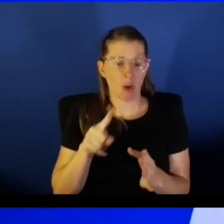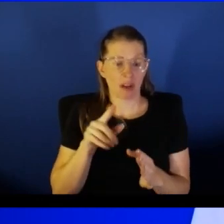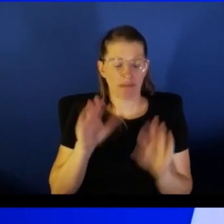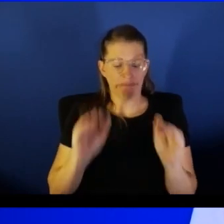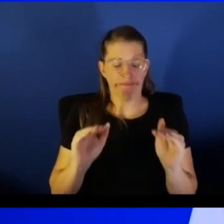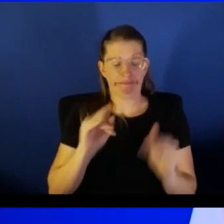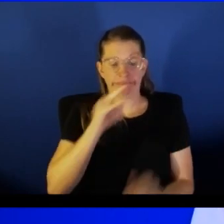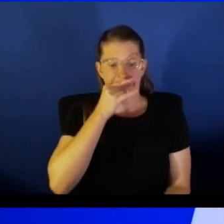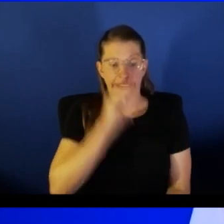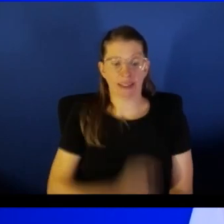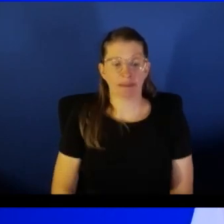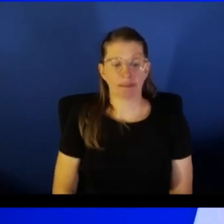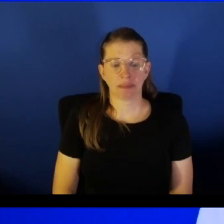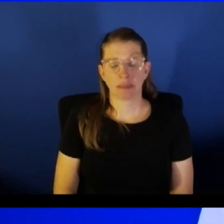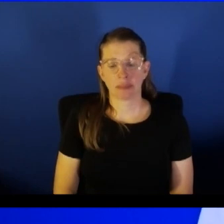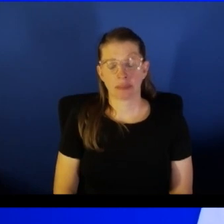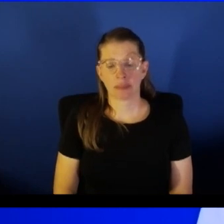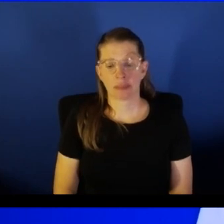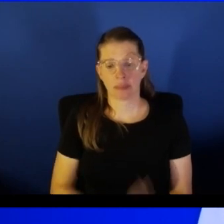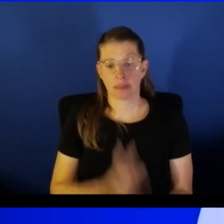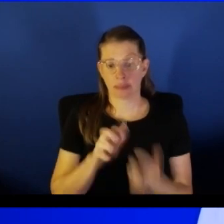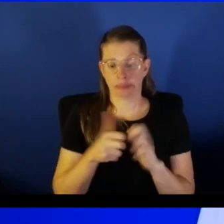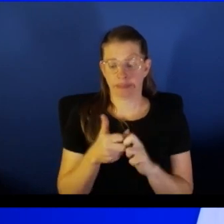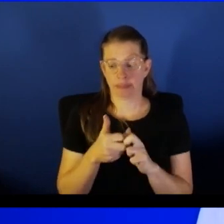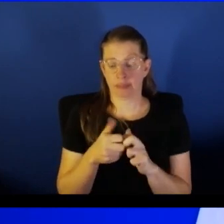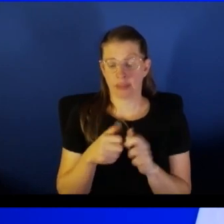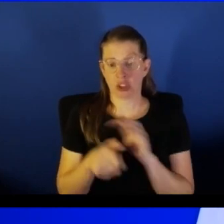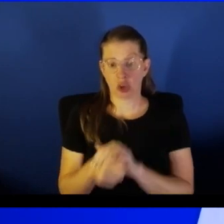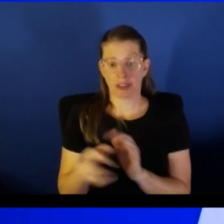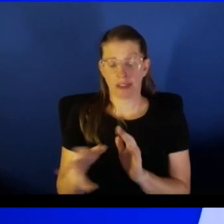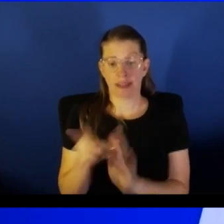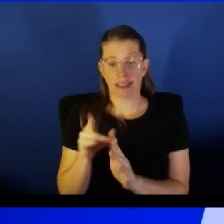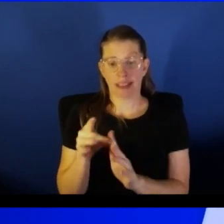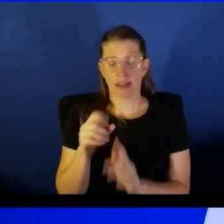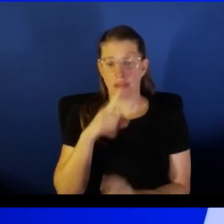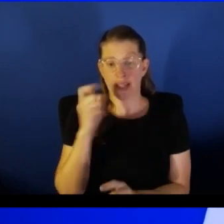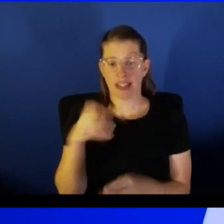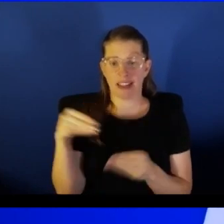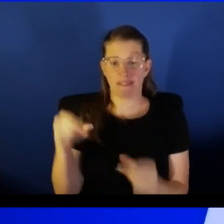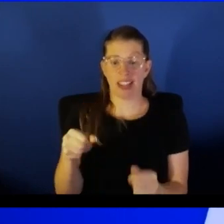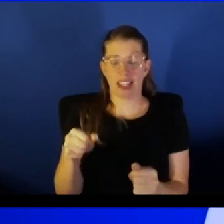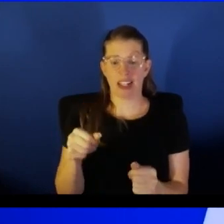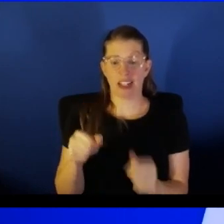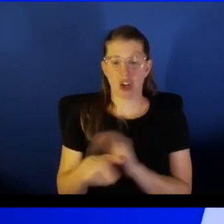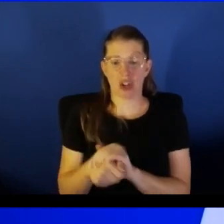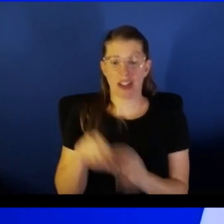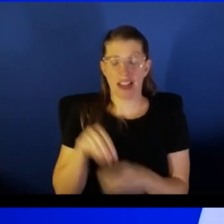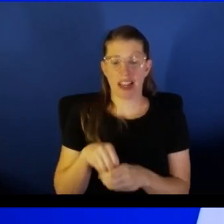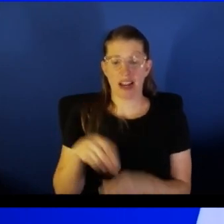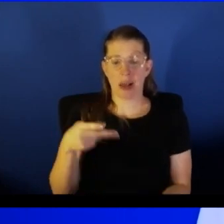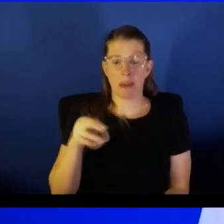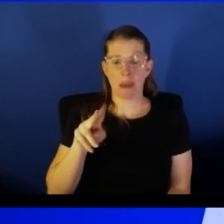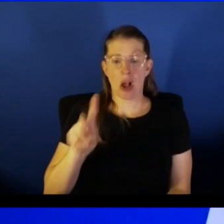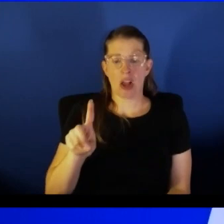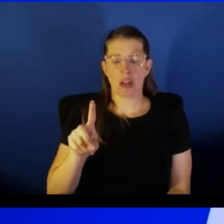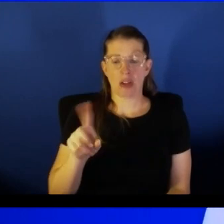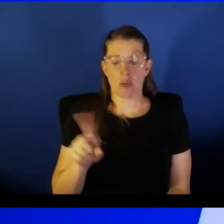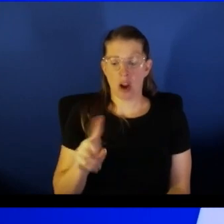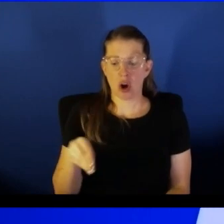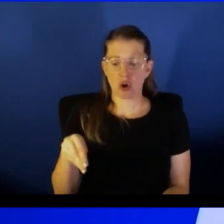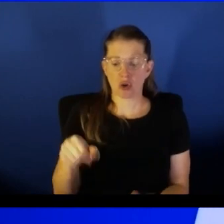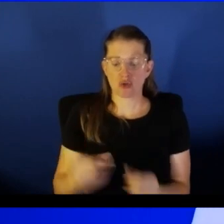problem. And the reason they get it, turtles get it, is because they feed turtles in the turtle ponds when they're growing